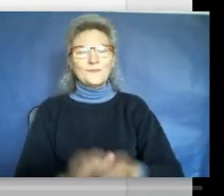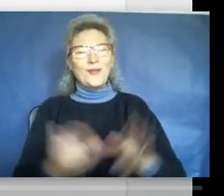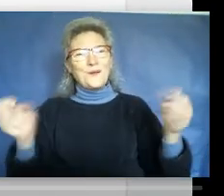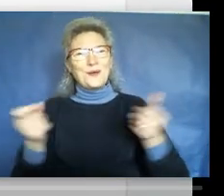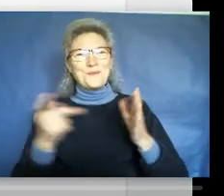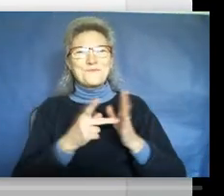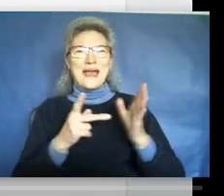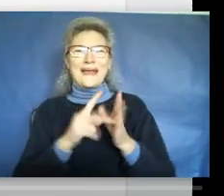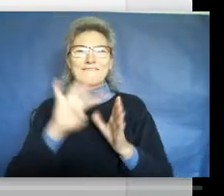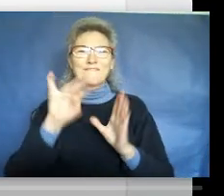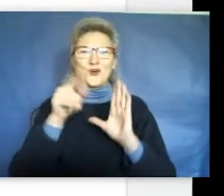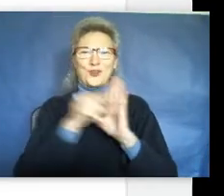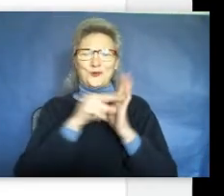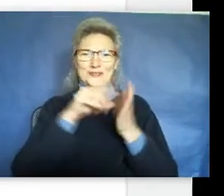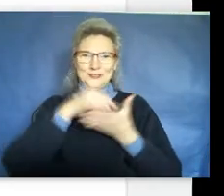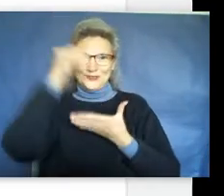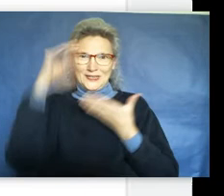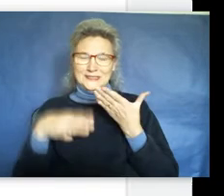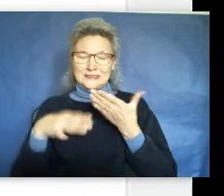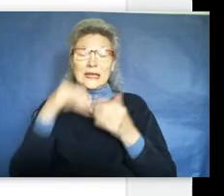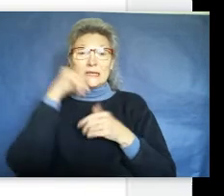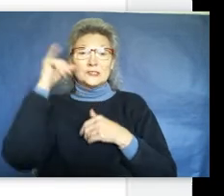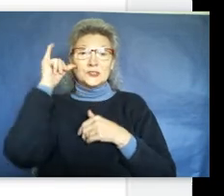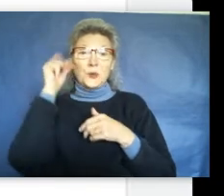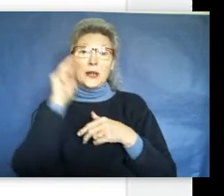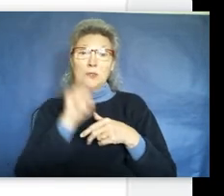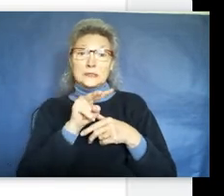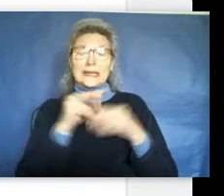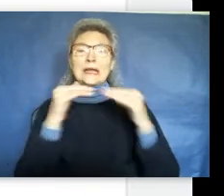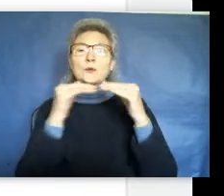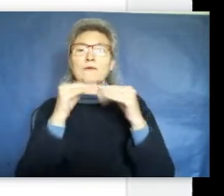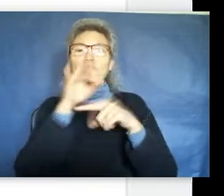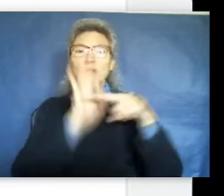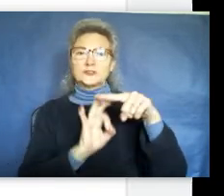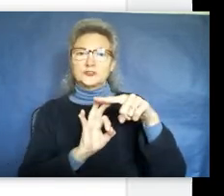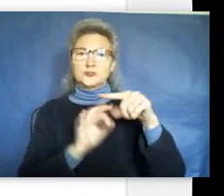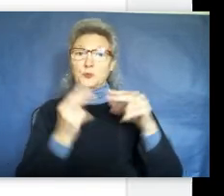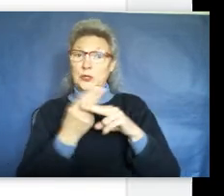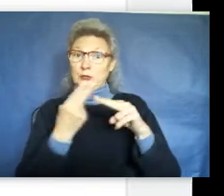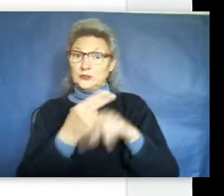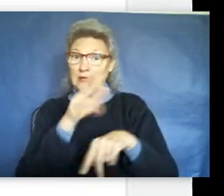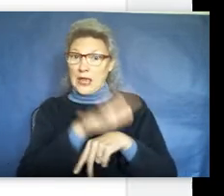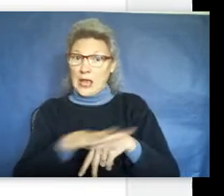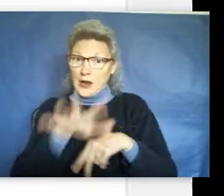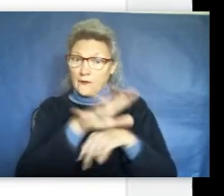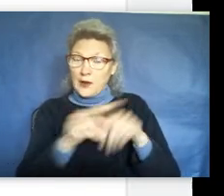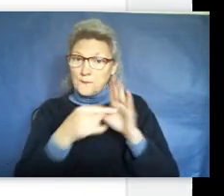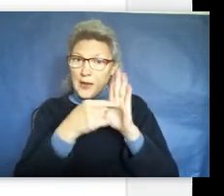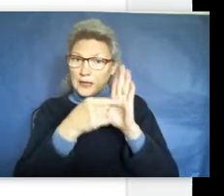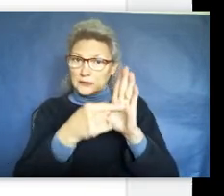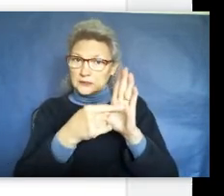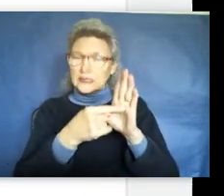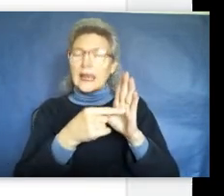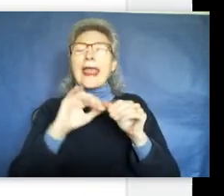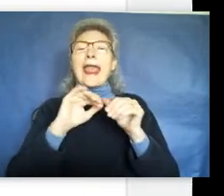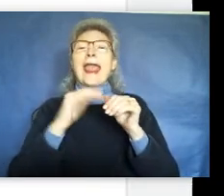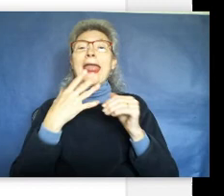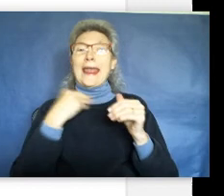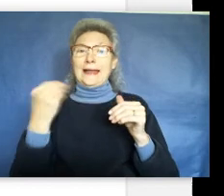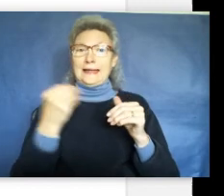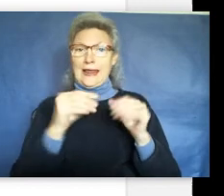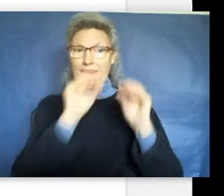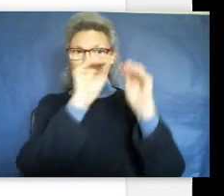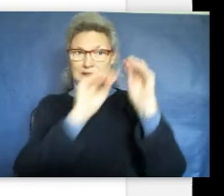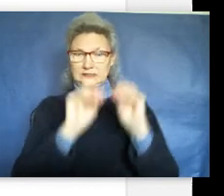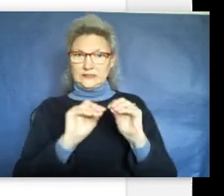Welcome back, fourth graders. Yesterday we looked at equivalent fractions. We used those area models and we also had the manipulatives. We